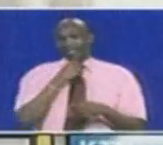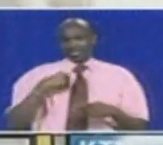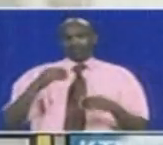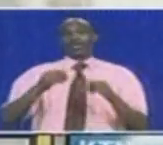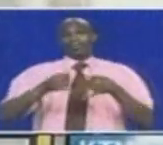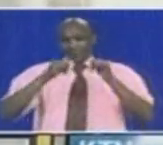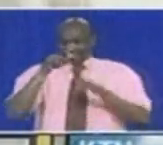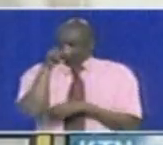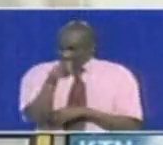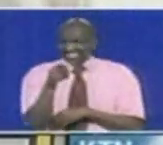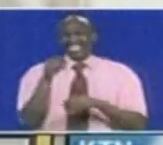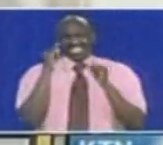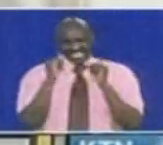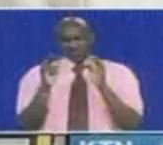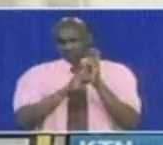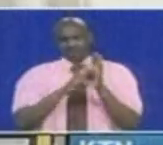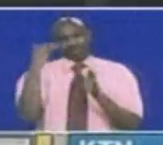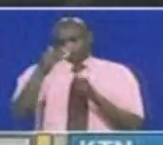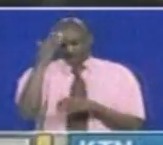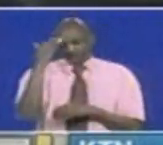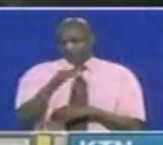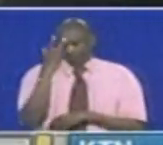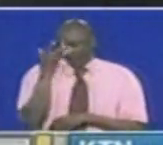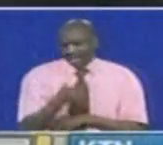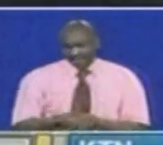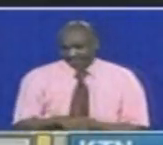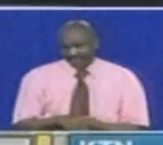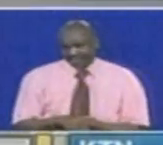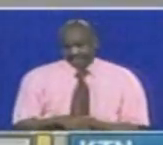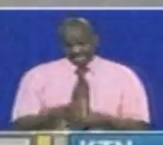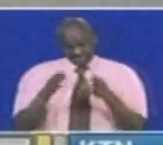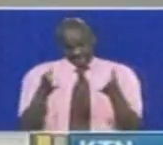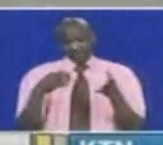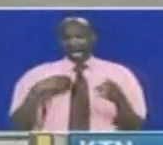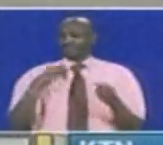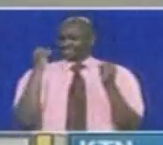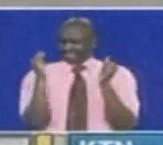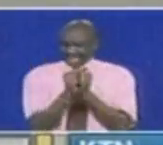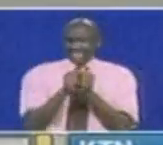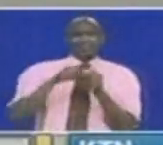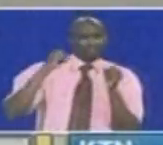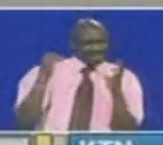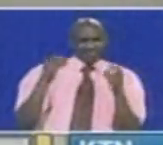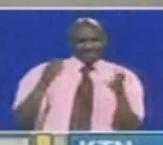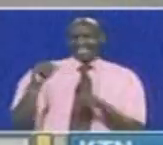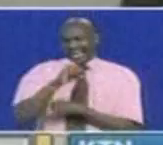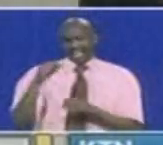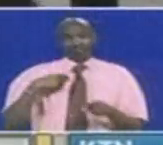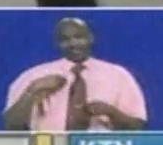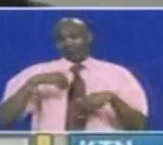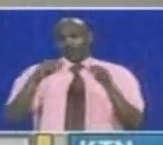implementation of the new traffic regulations. Faced with the knowledge that tens of thousands of vehicles have not yet complied with the new